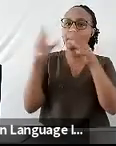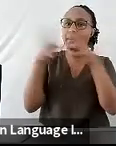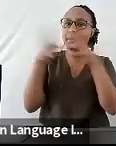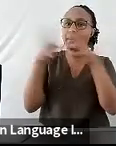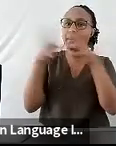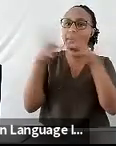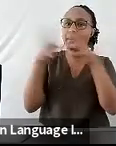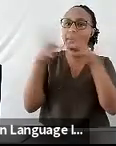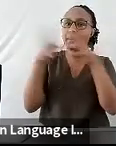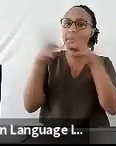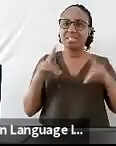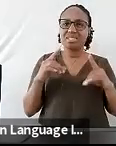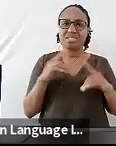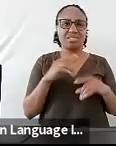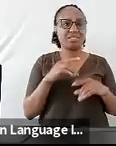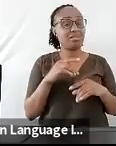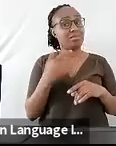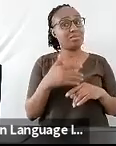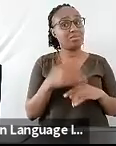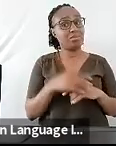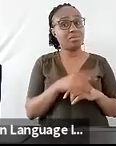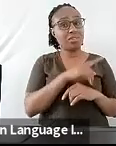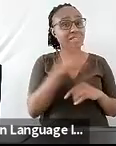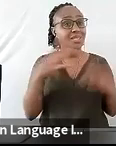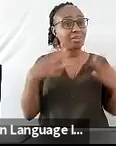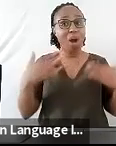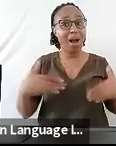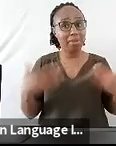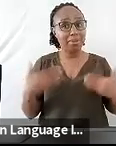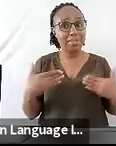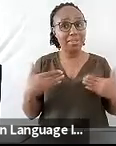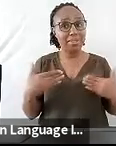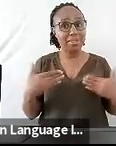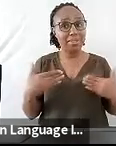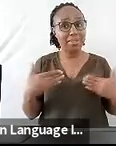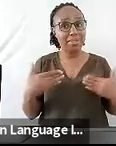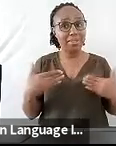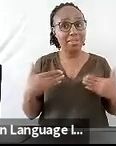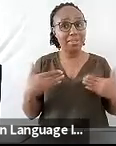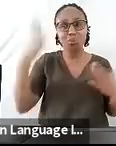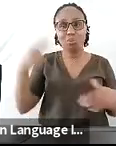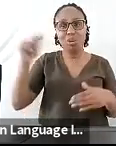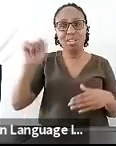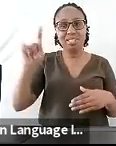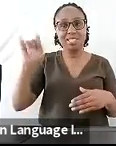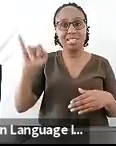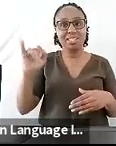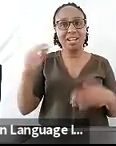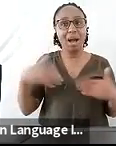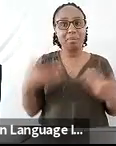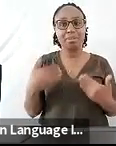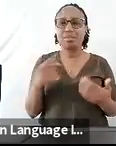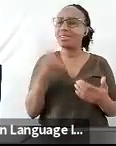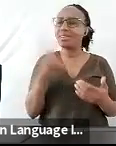those people are happy. I would never have put that together. I'm like, yeah, they're human beings. Yeah. And it's an amazing